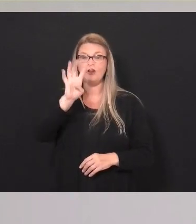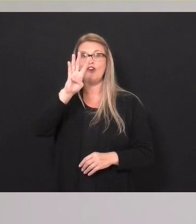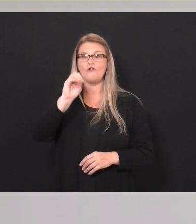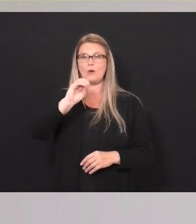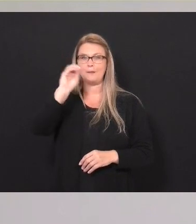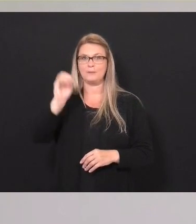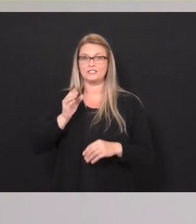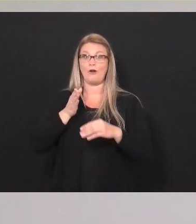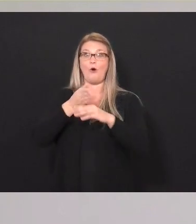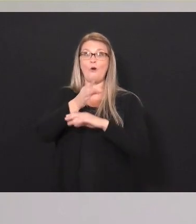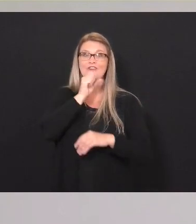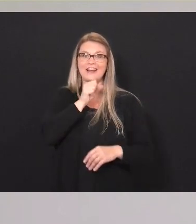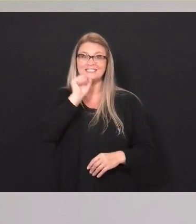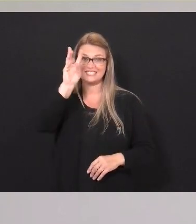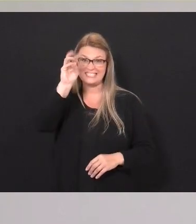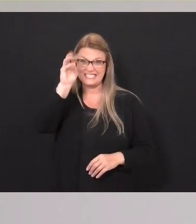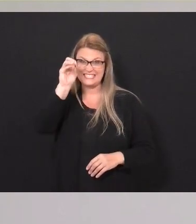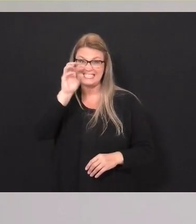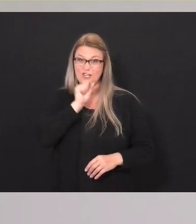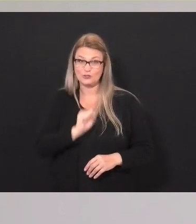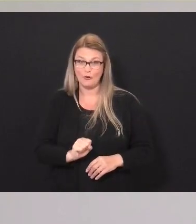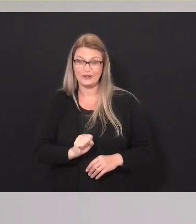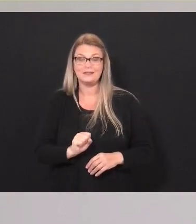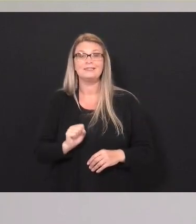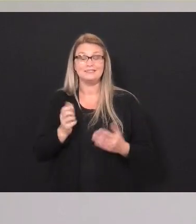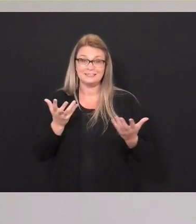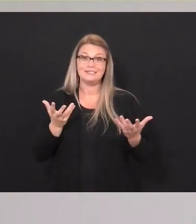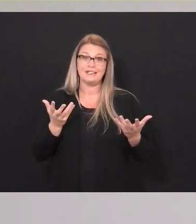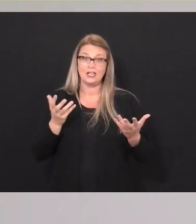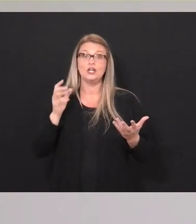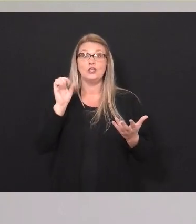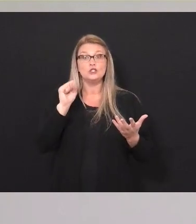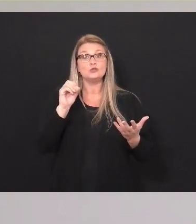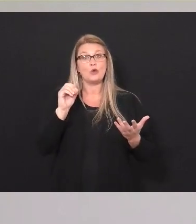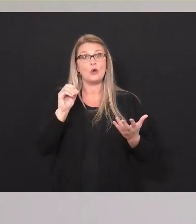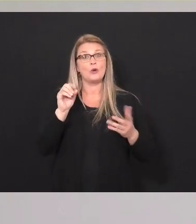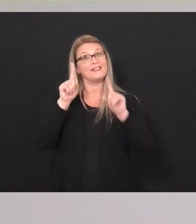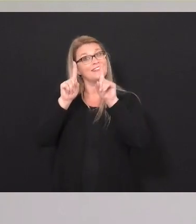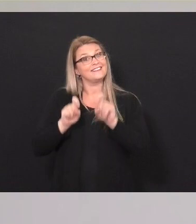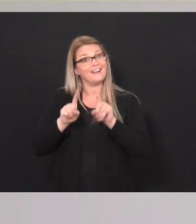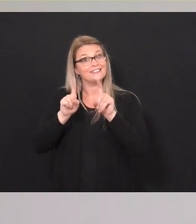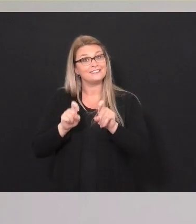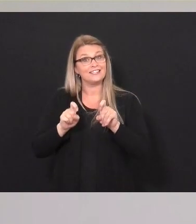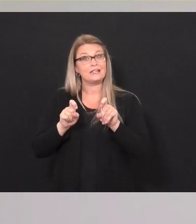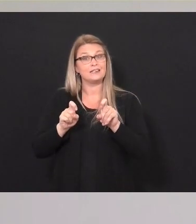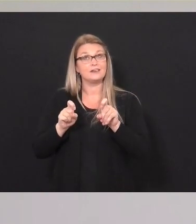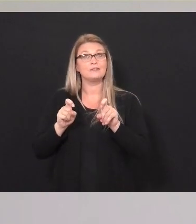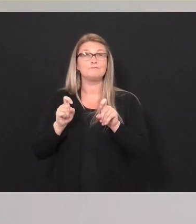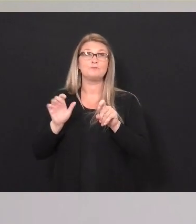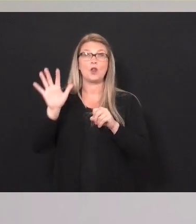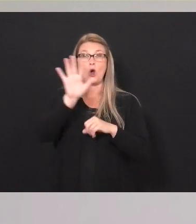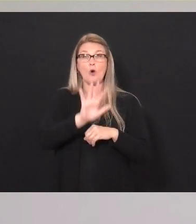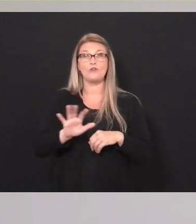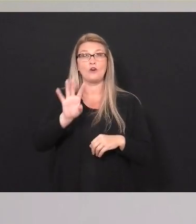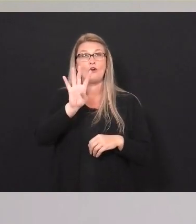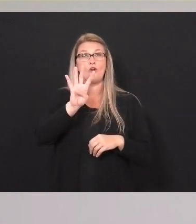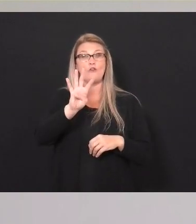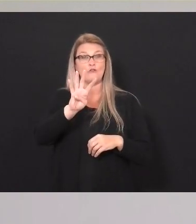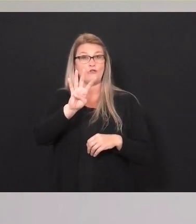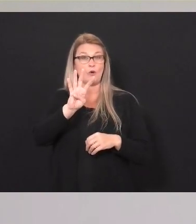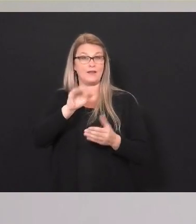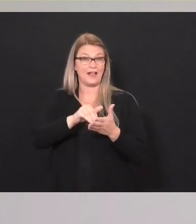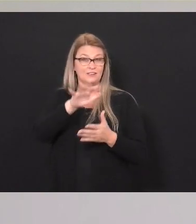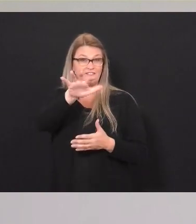60. So again, majority in adults. The testing, we've tested probably over 4,500 patients across